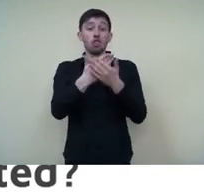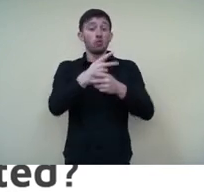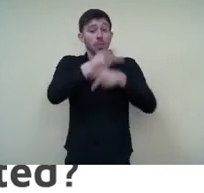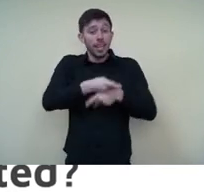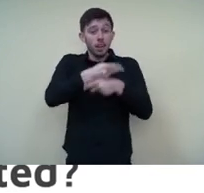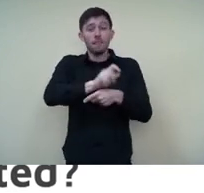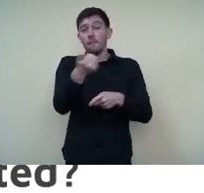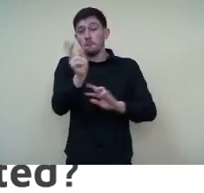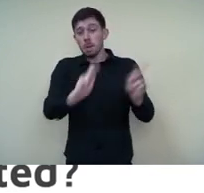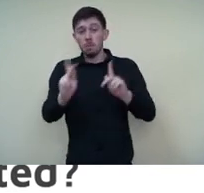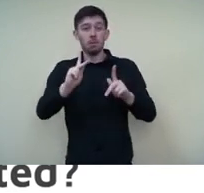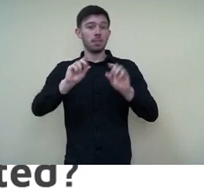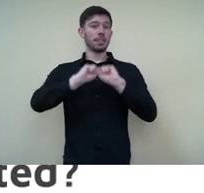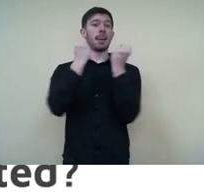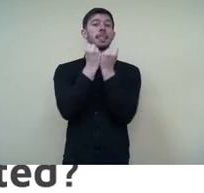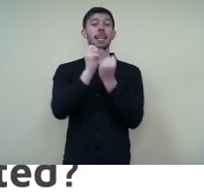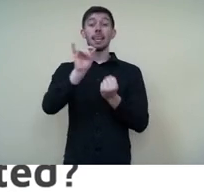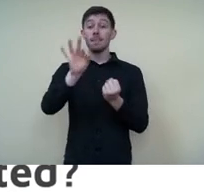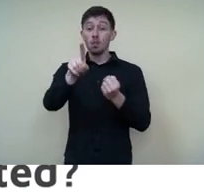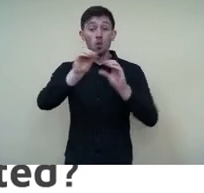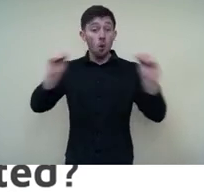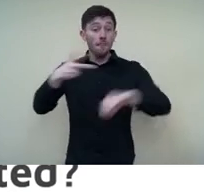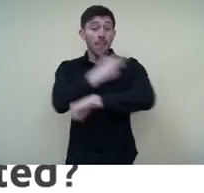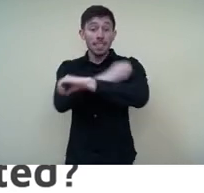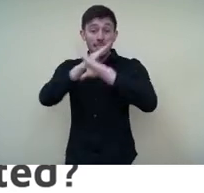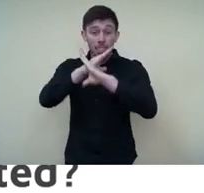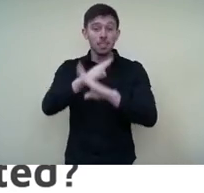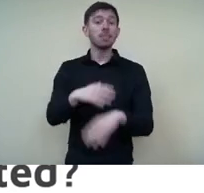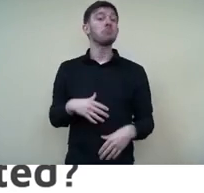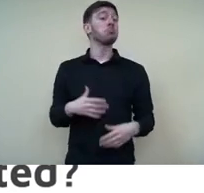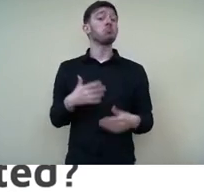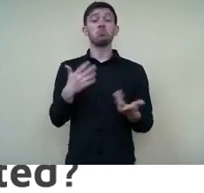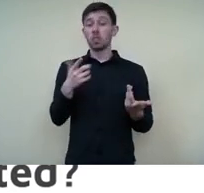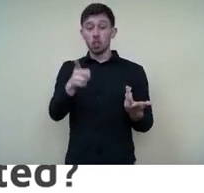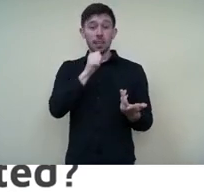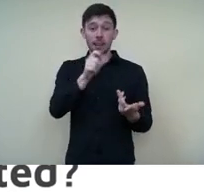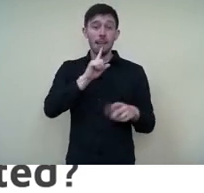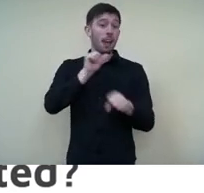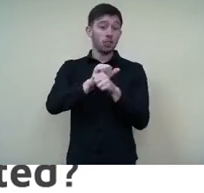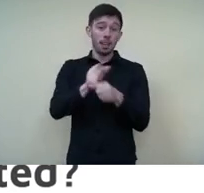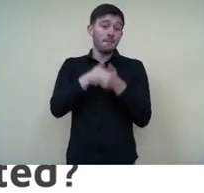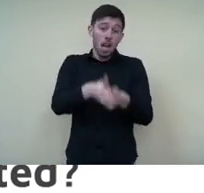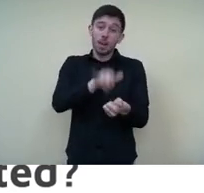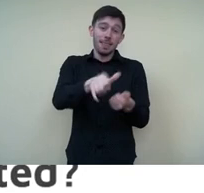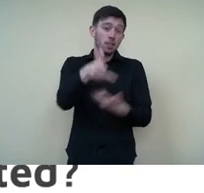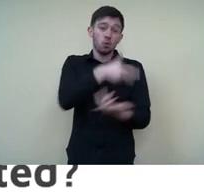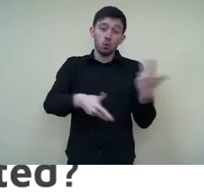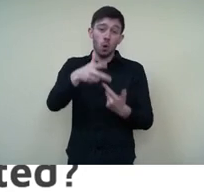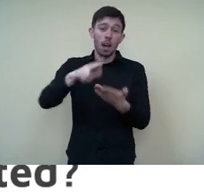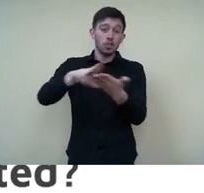in society. And when you're not vaccinated, I would honestly broadly state that you're not actually abiding by the social contract because you're